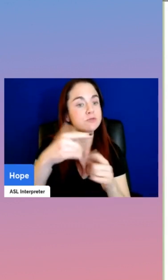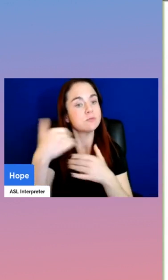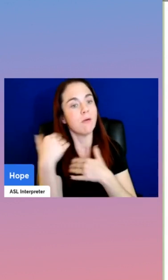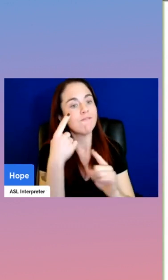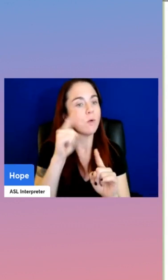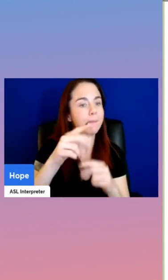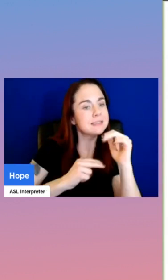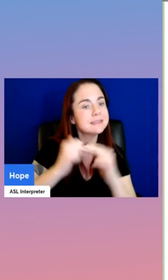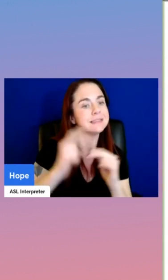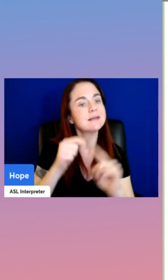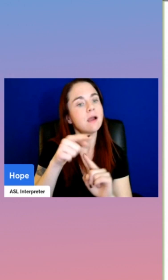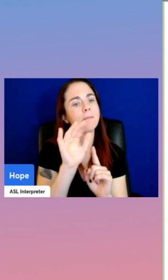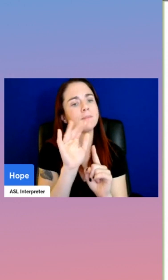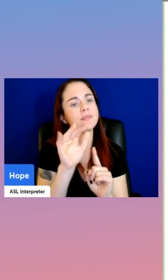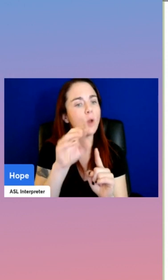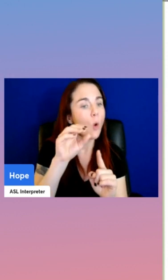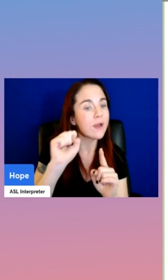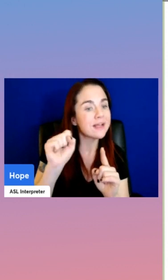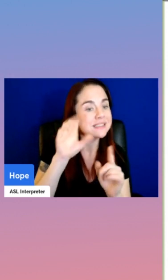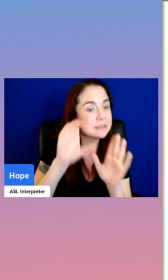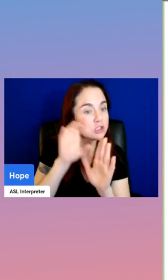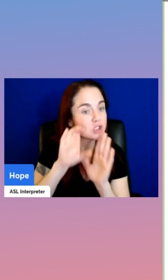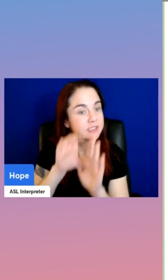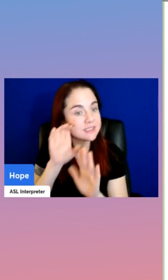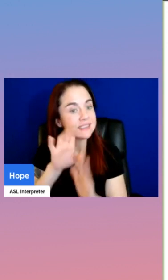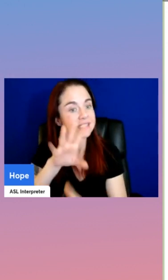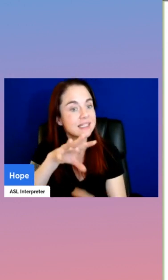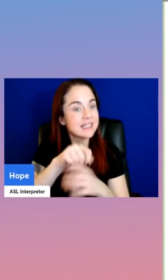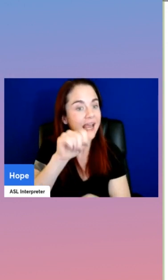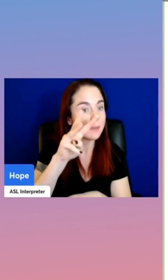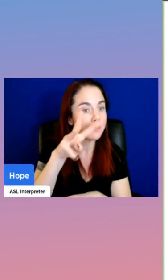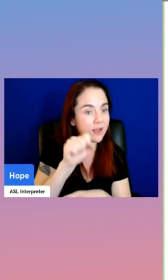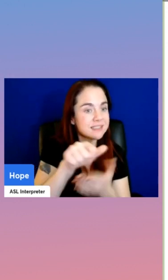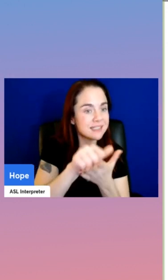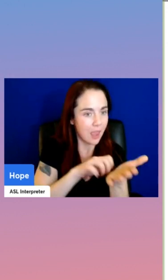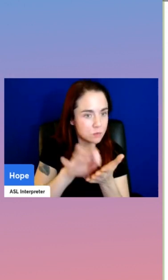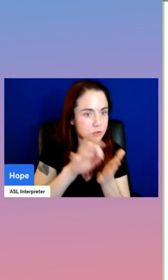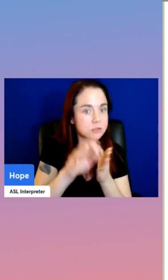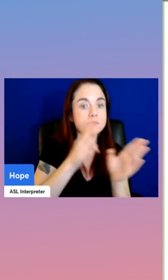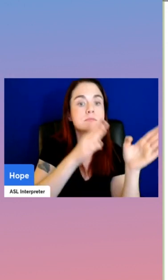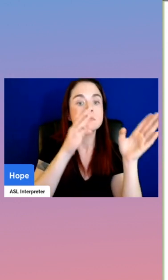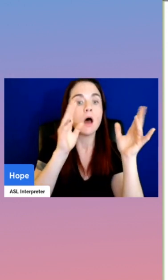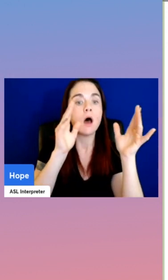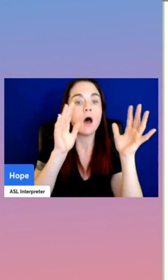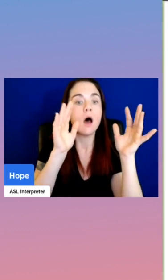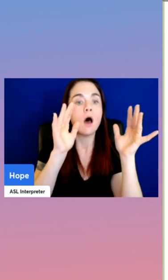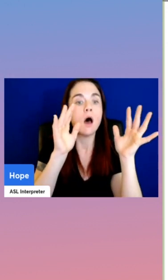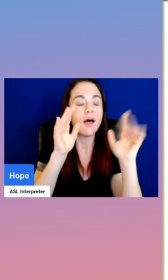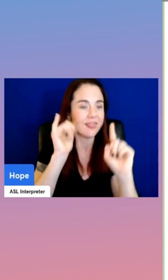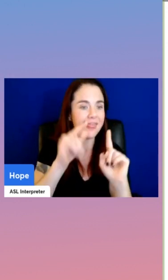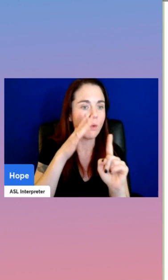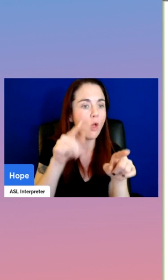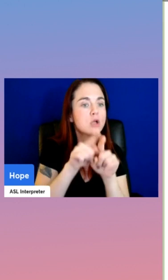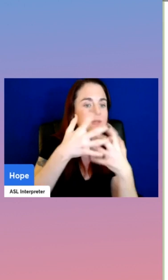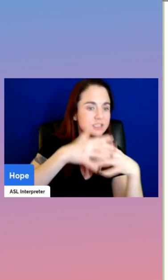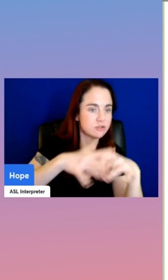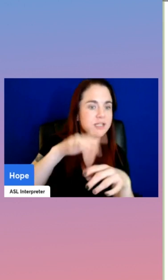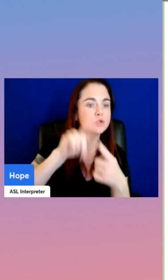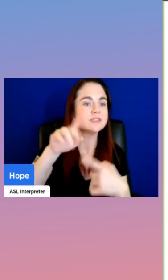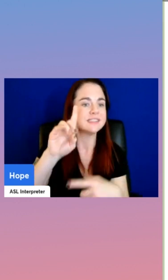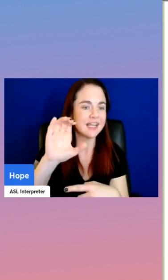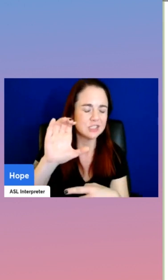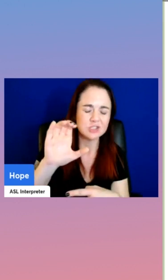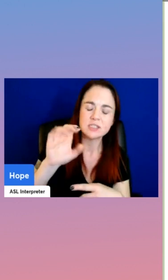building the OS images in the AWS build accounts, which will be also integrated with the HCP